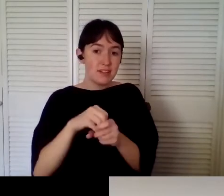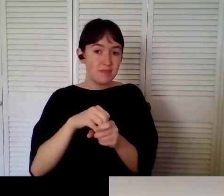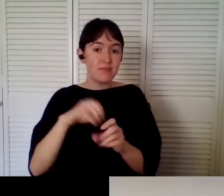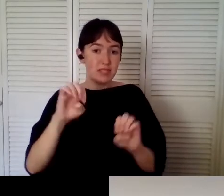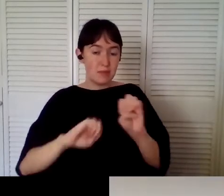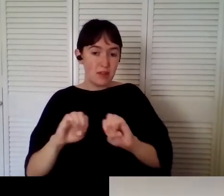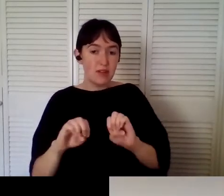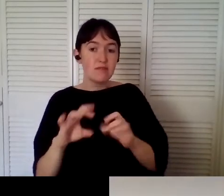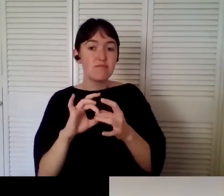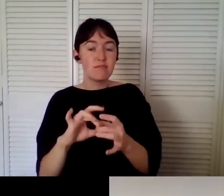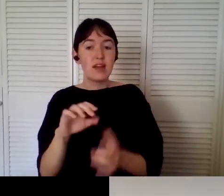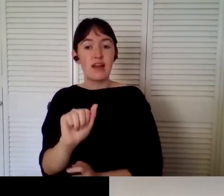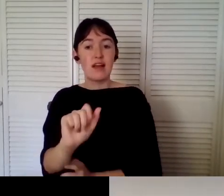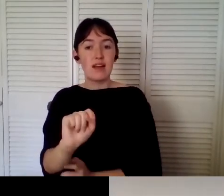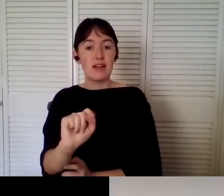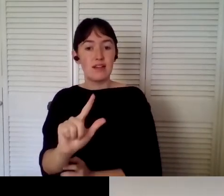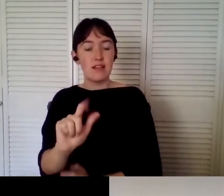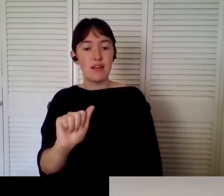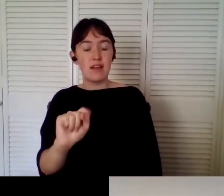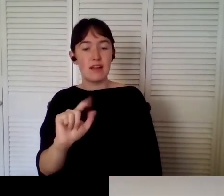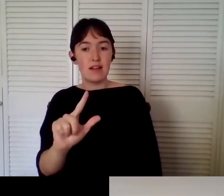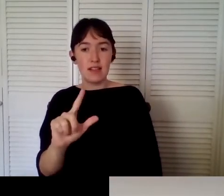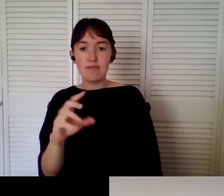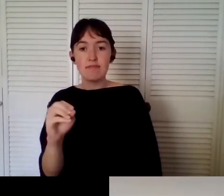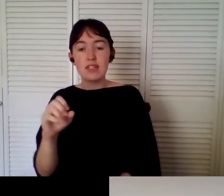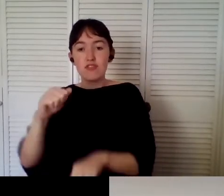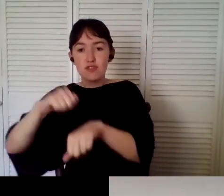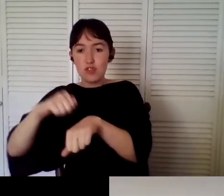and stone tools. So this will kind of be a crossover into those subjects,